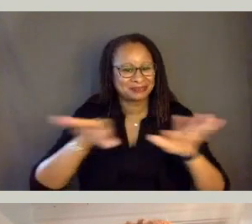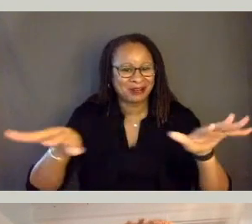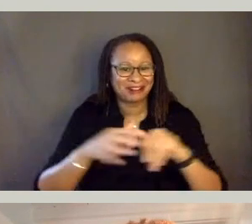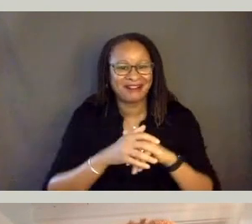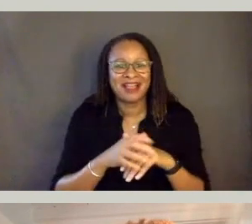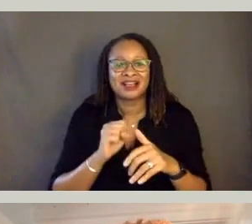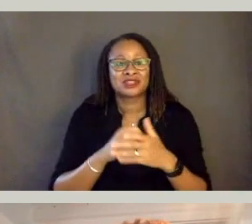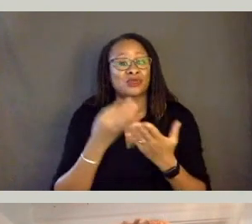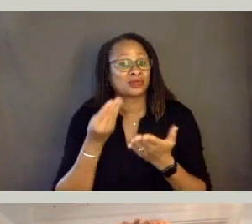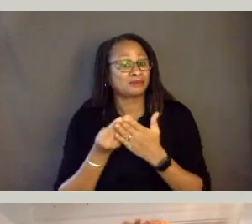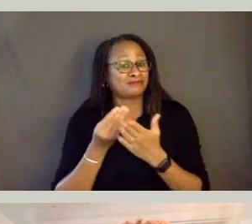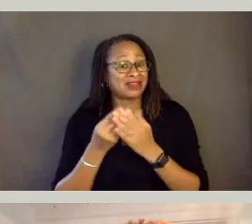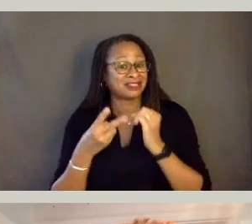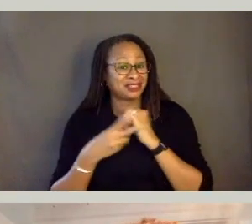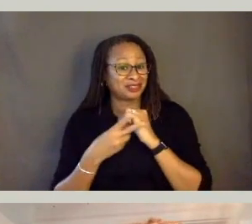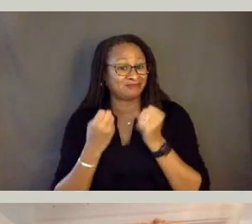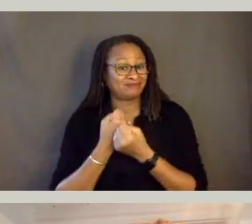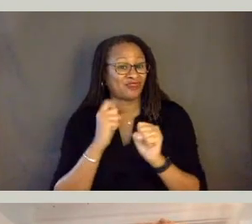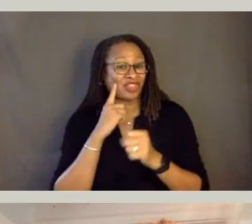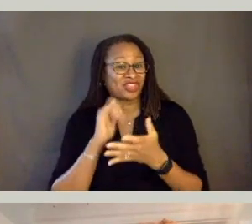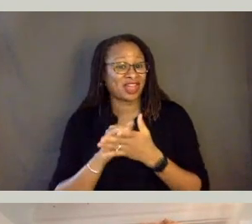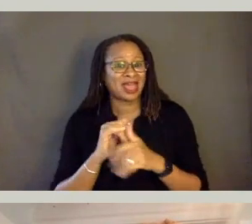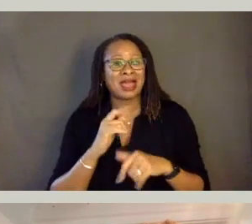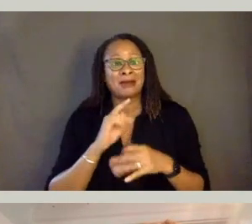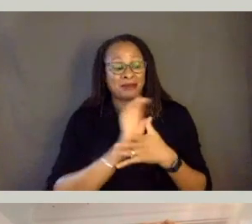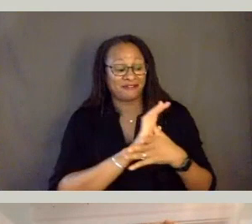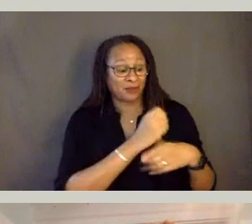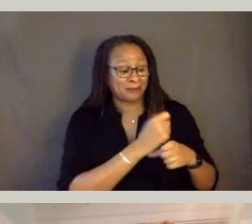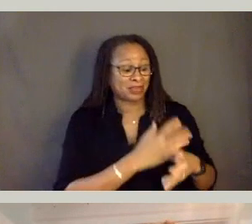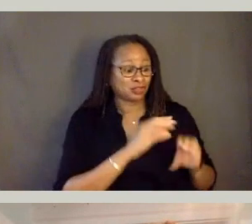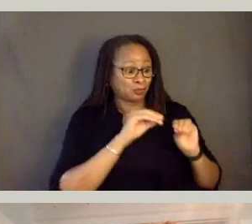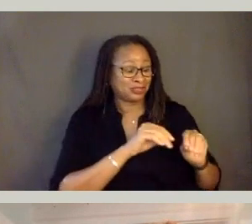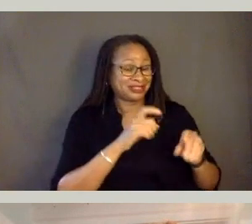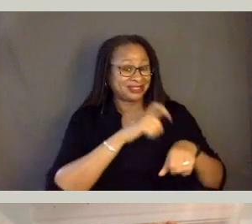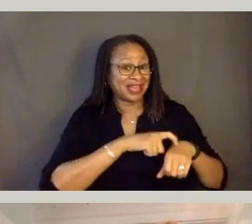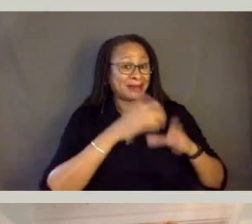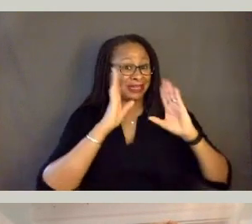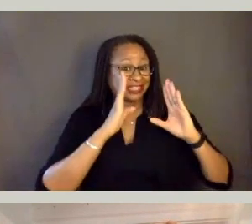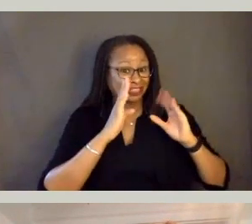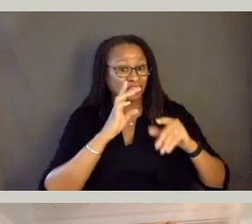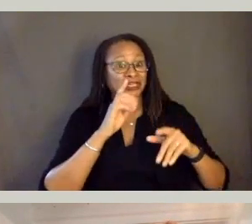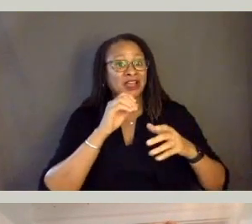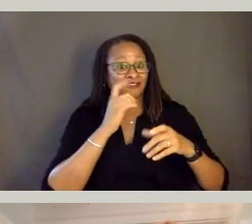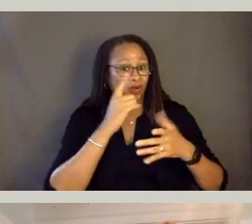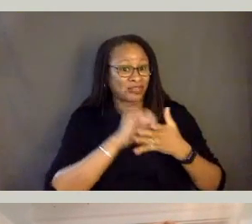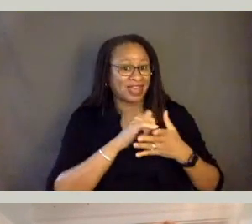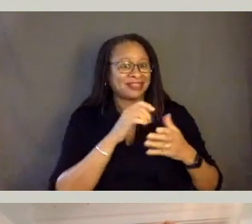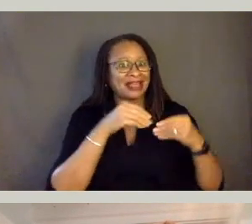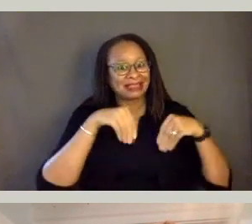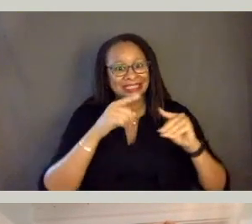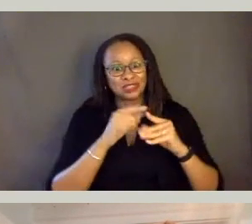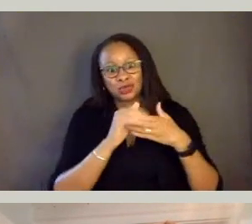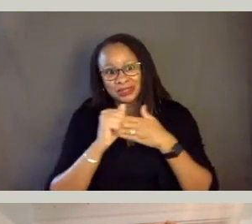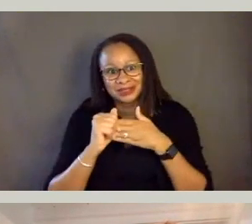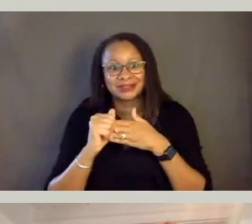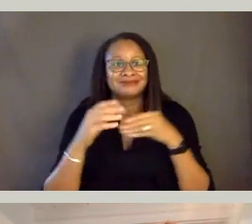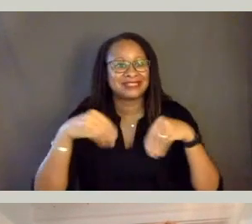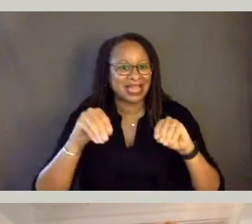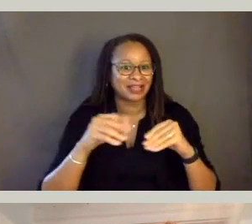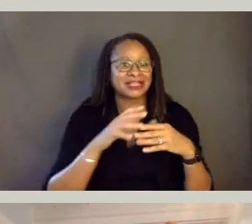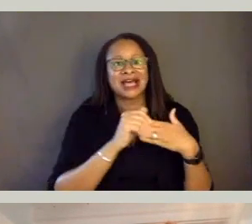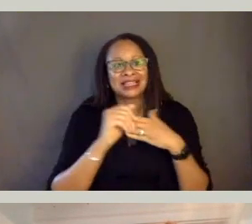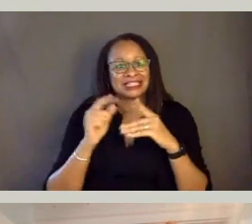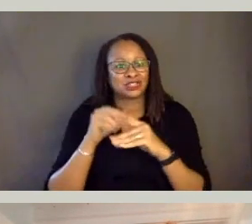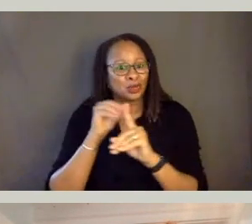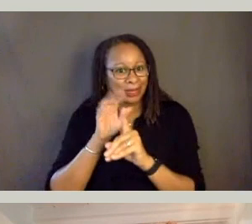funding secured for that, filmmakers could put the time and attention into it, which leads to sales, which leads to impact, which leads to the reach we want the